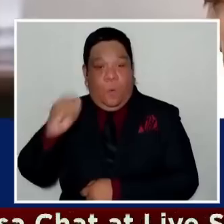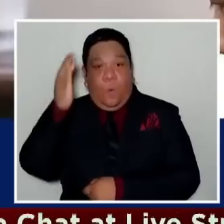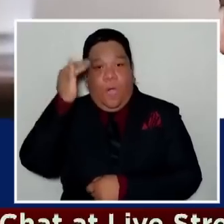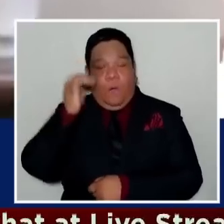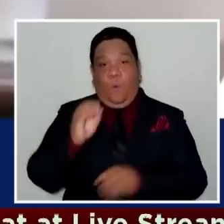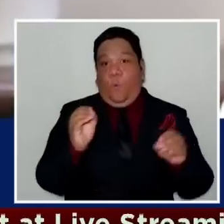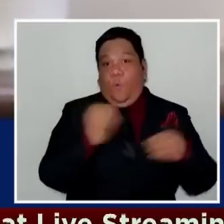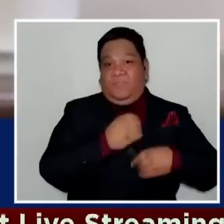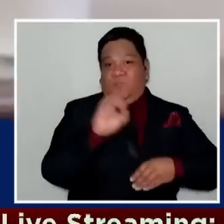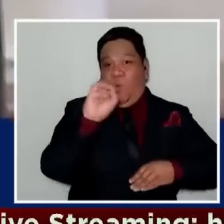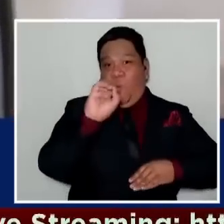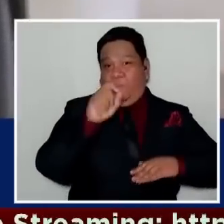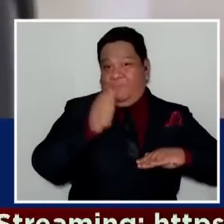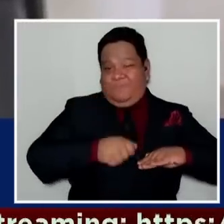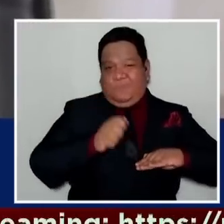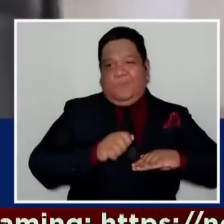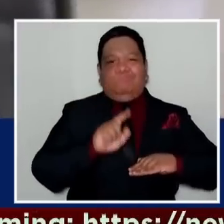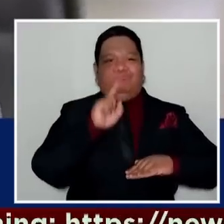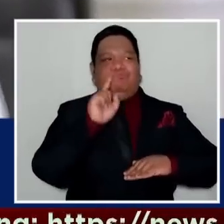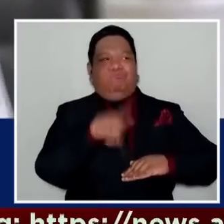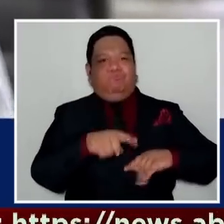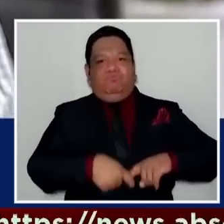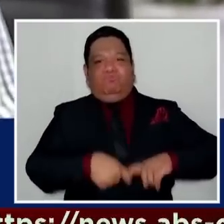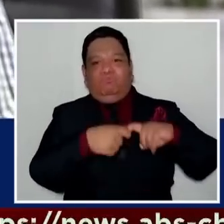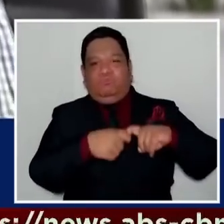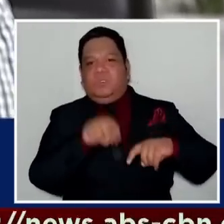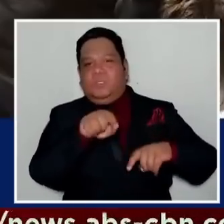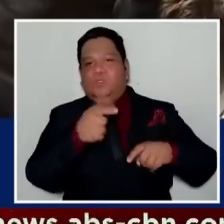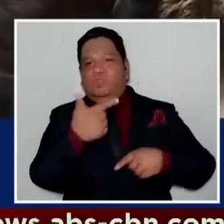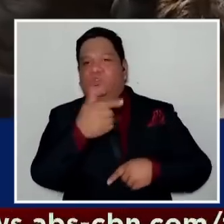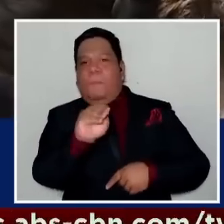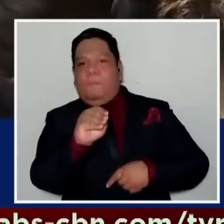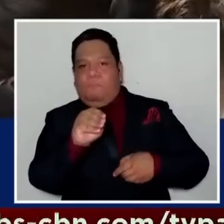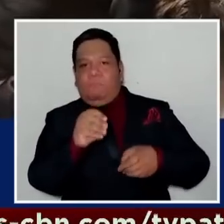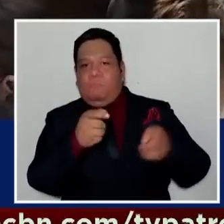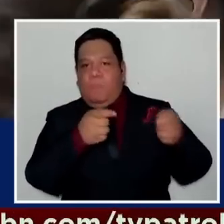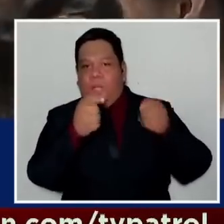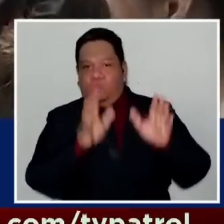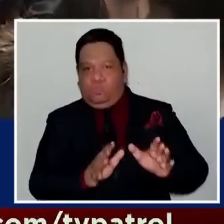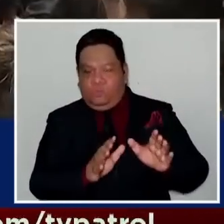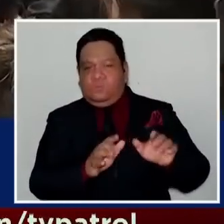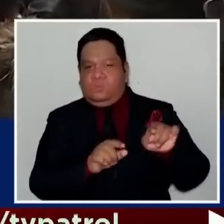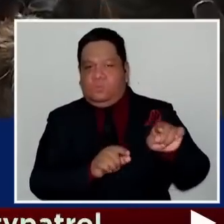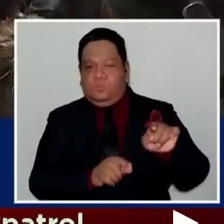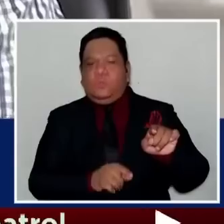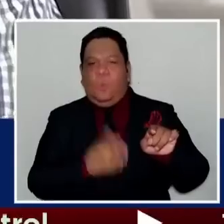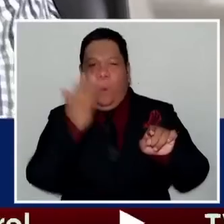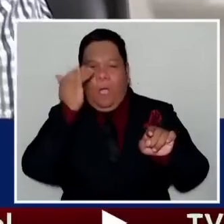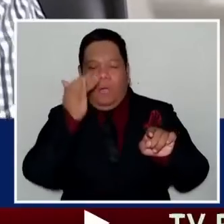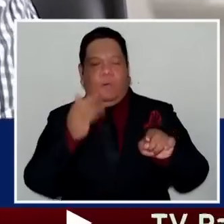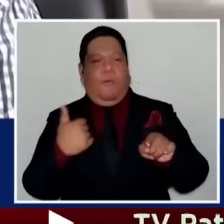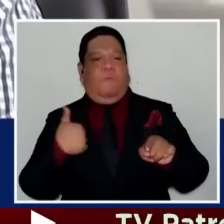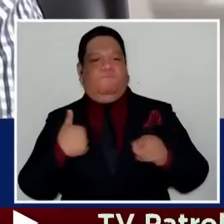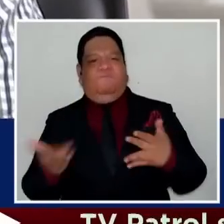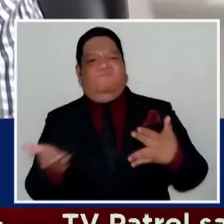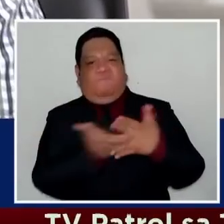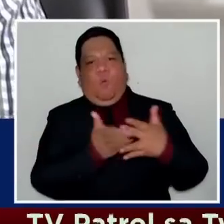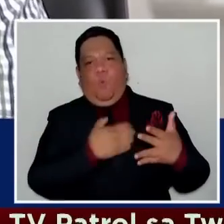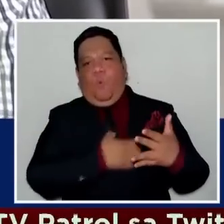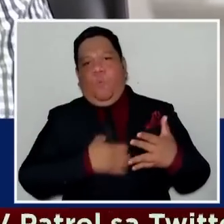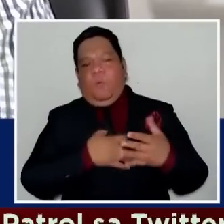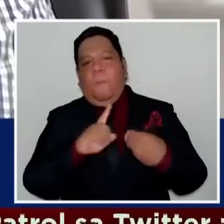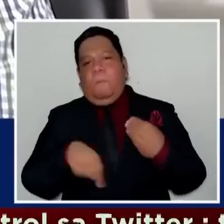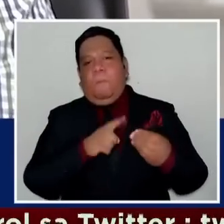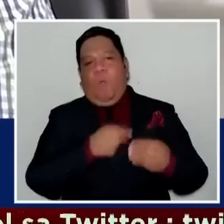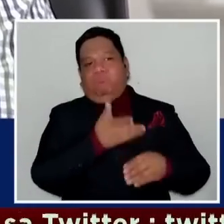suspension si General Manager Cesar Chong. Kaugnay ito sa reklamong grave abuse of authority dahil sa kanyang utos na